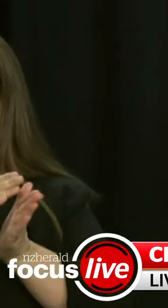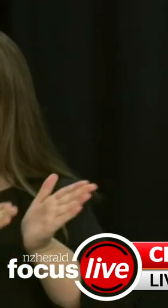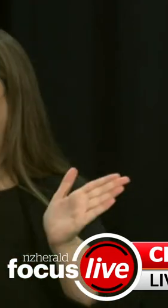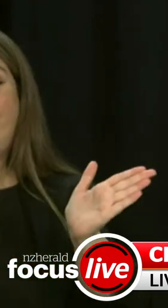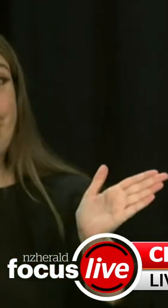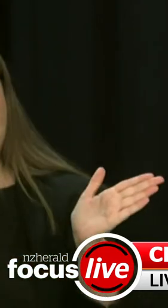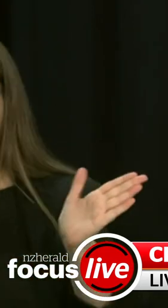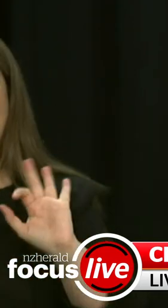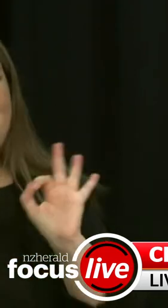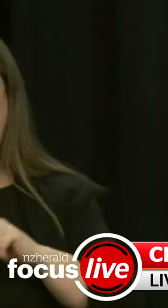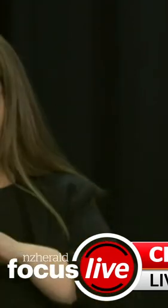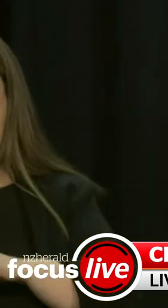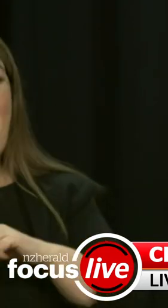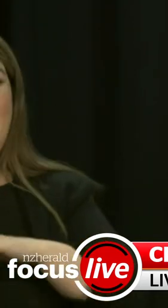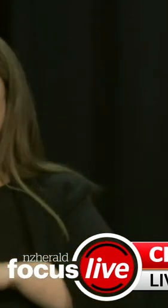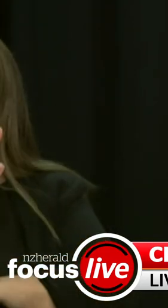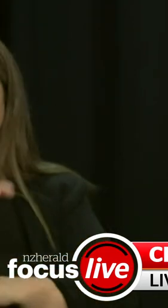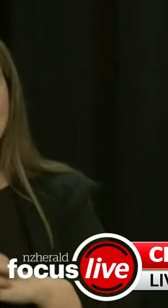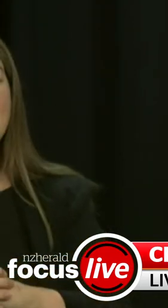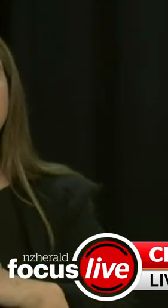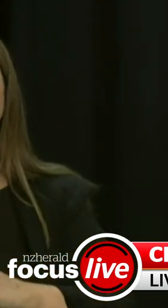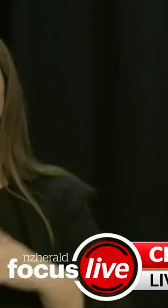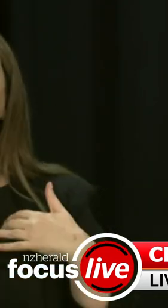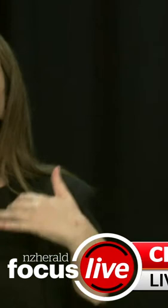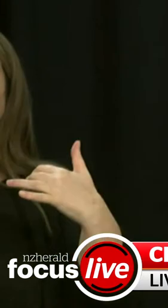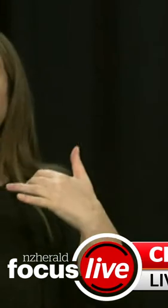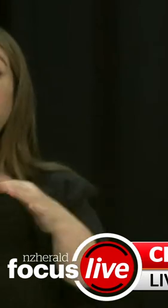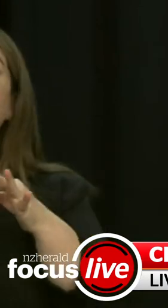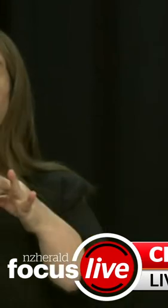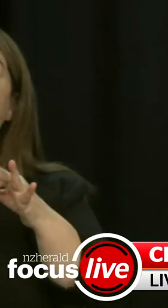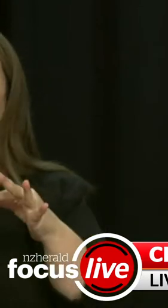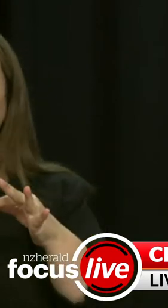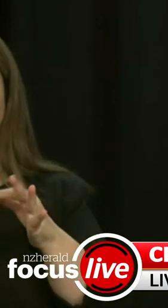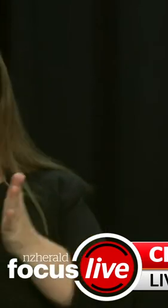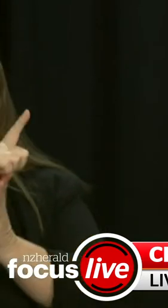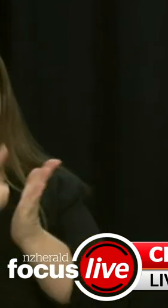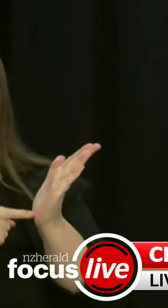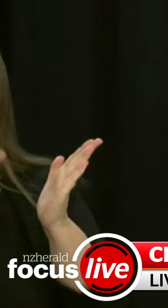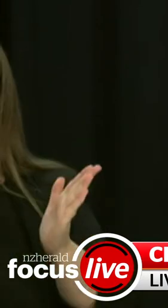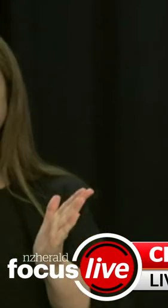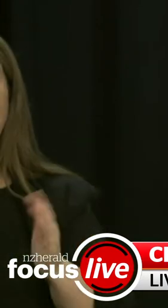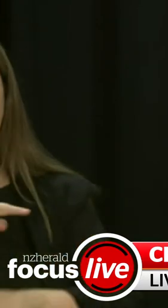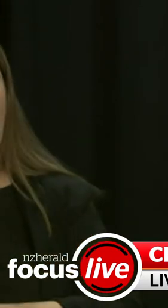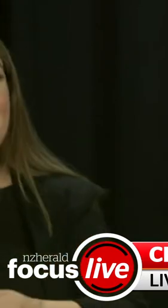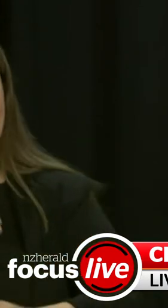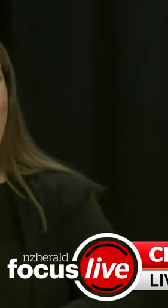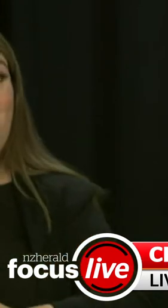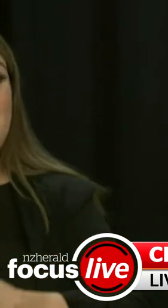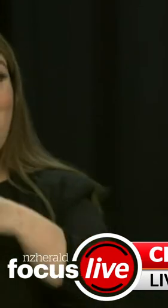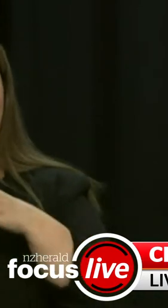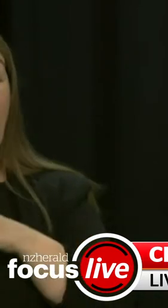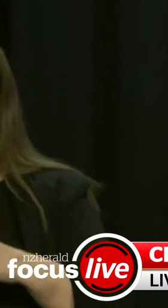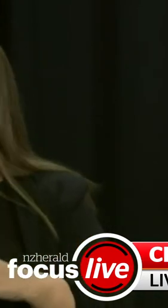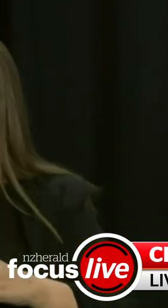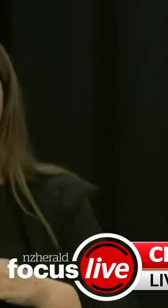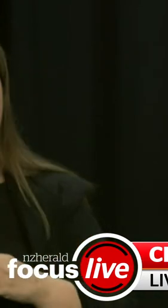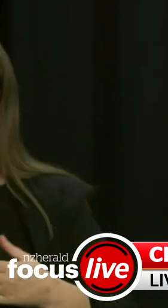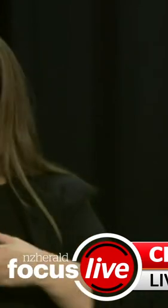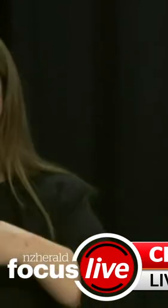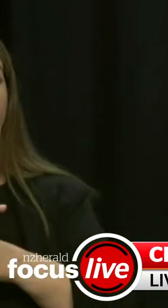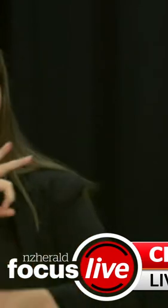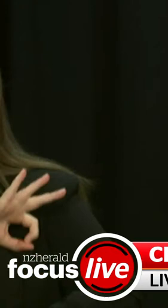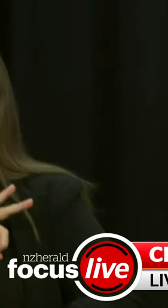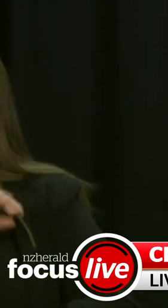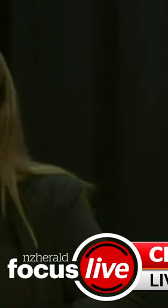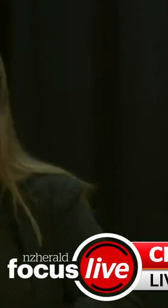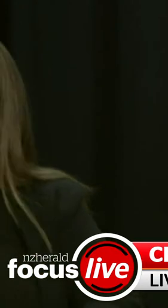aren't subject to the Employment Relations Act. They can't join a union and they can't go on strike. But we know Kiwis expect them to be there